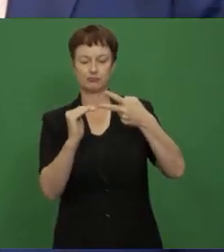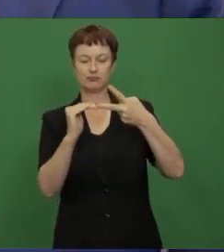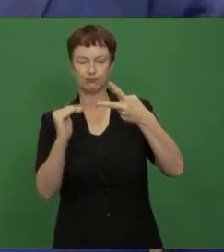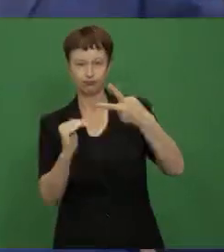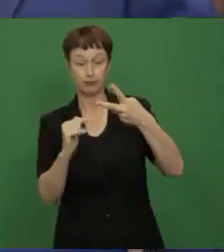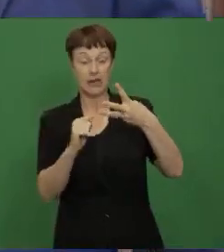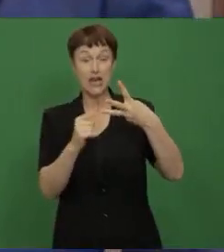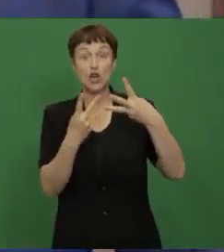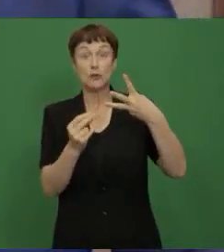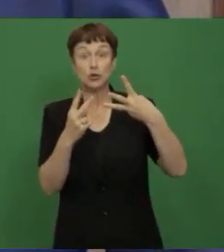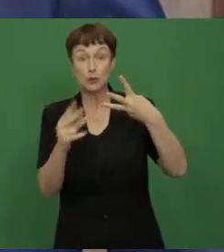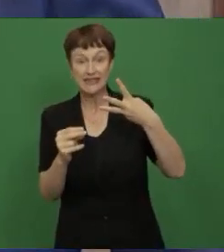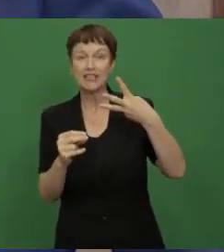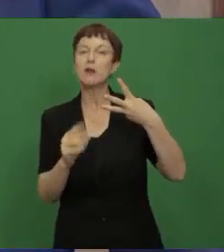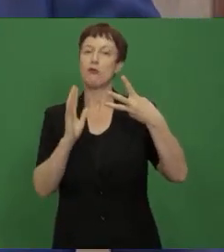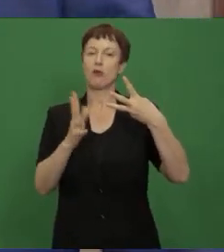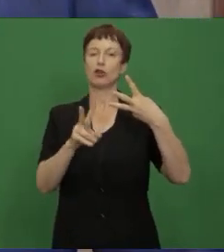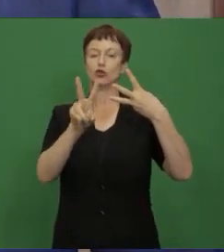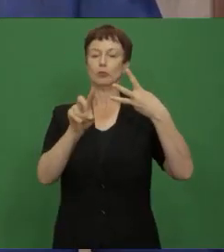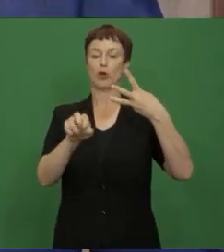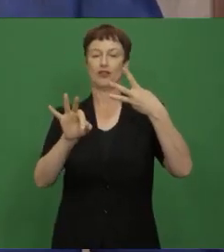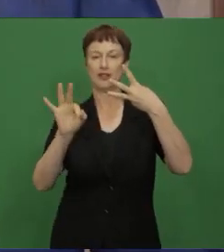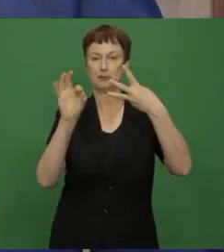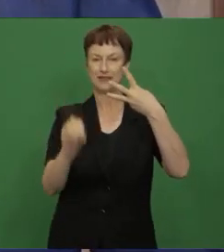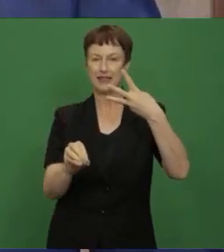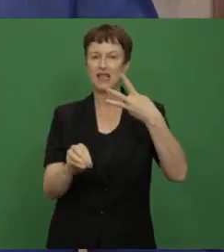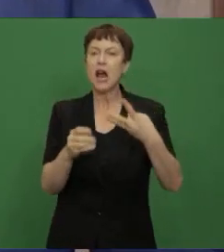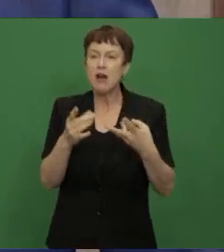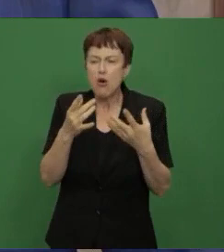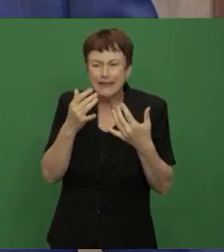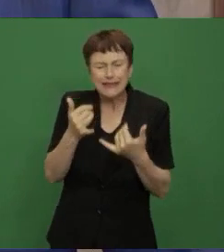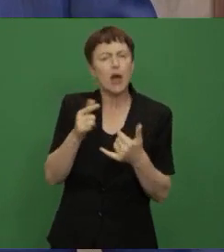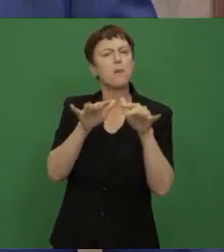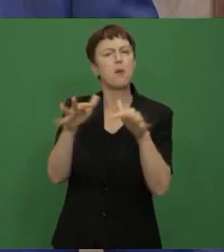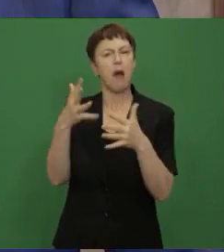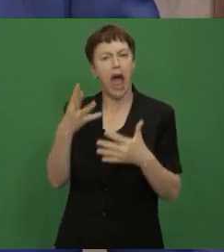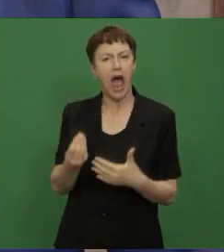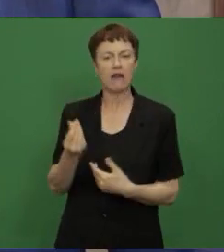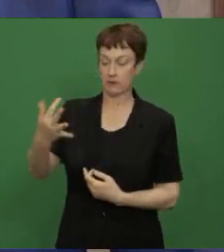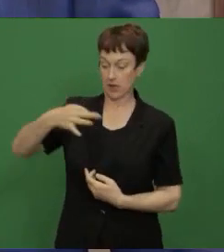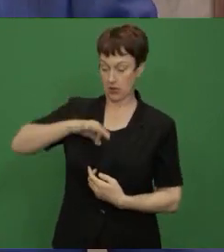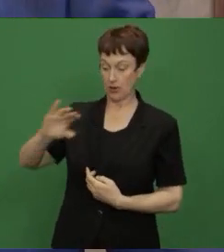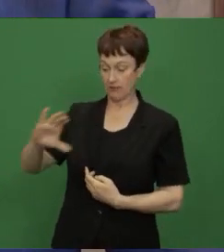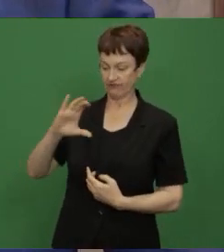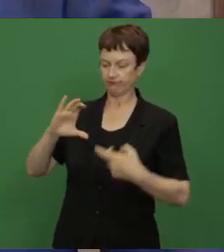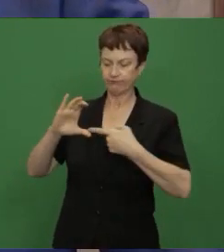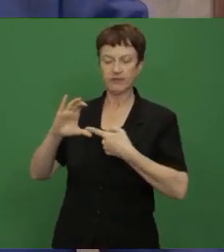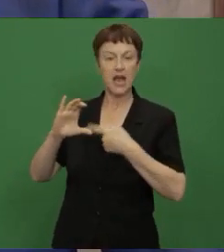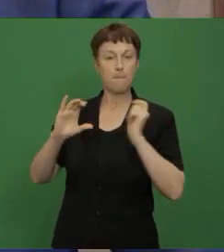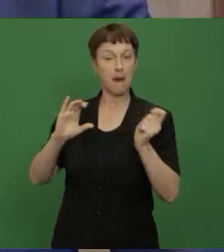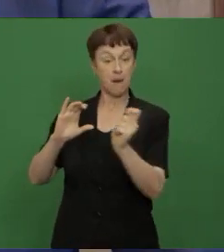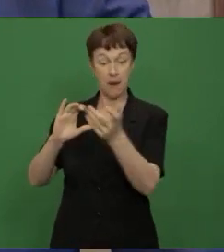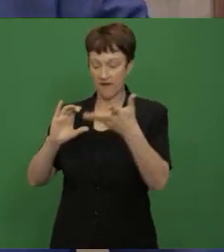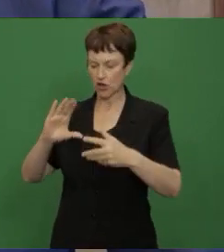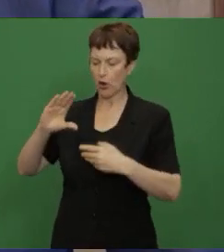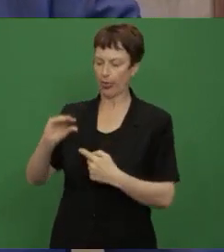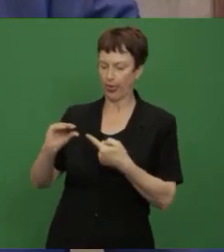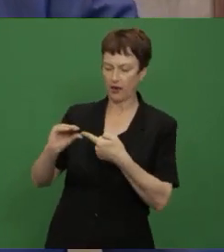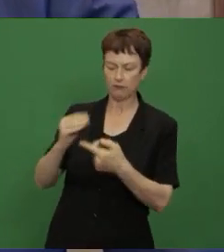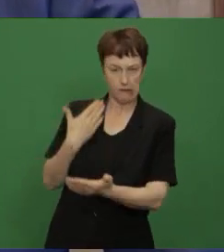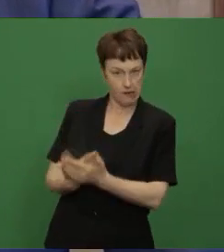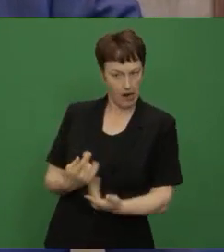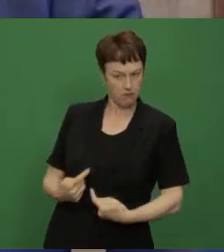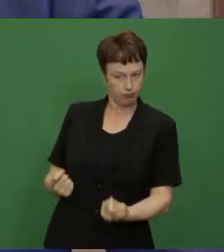on the back of increases in real wages and household disposable